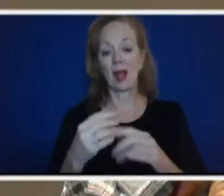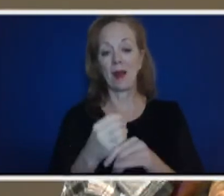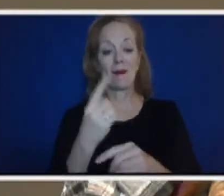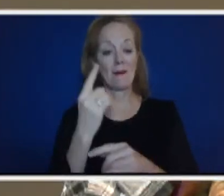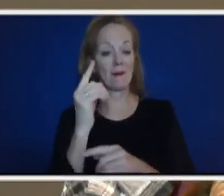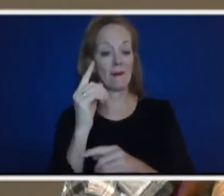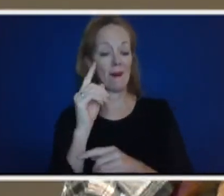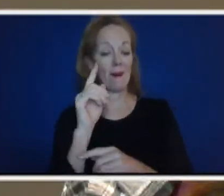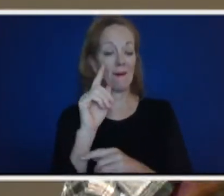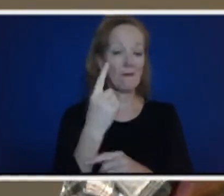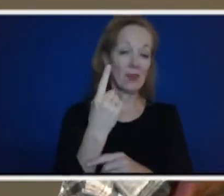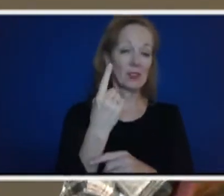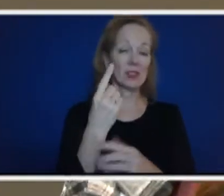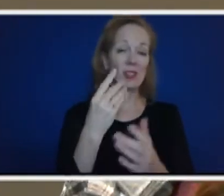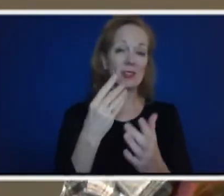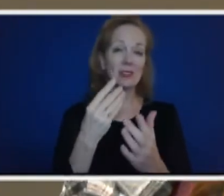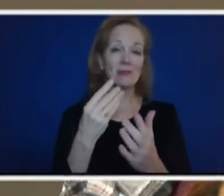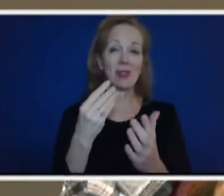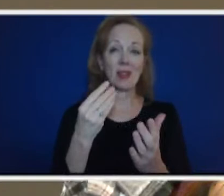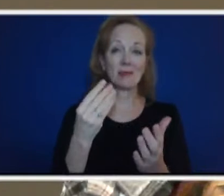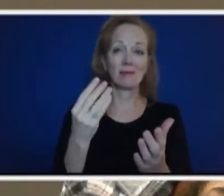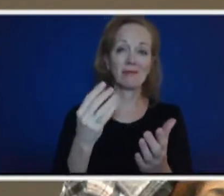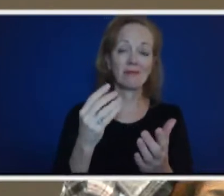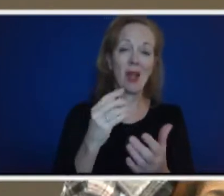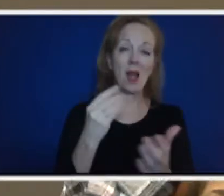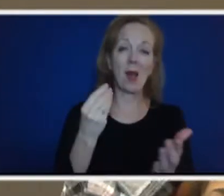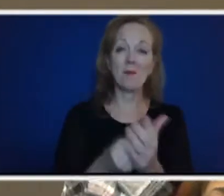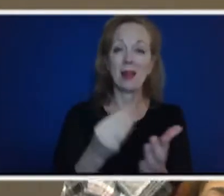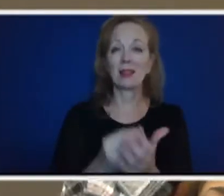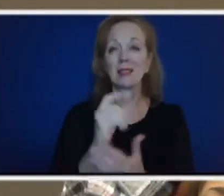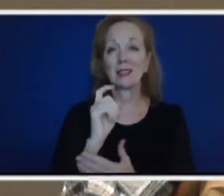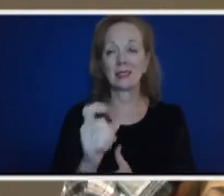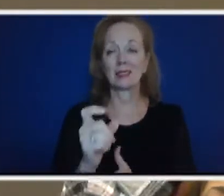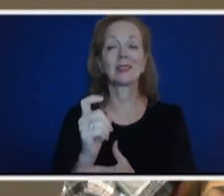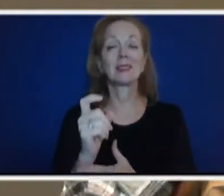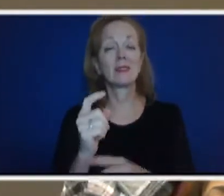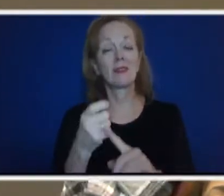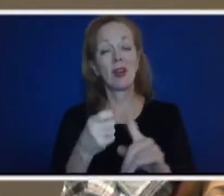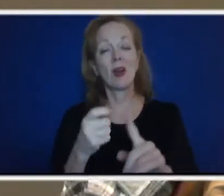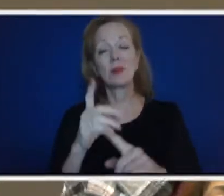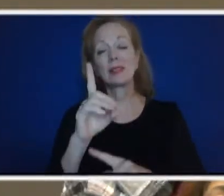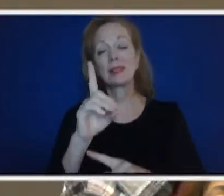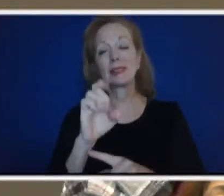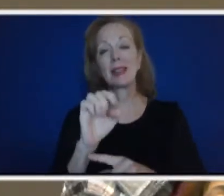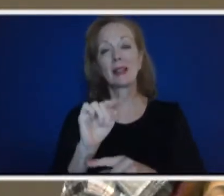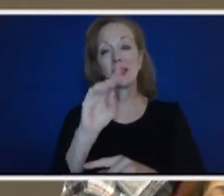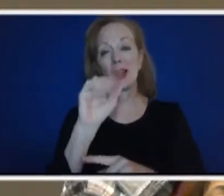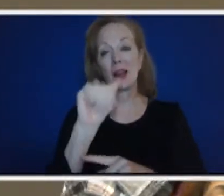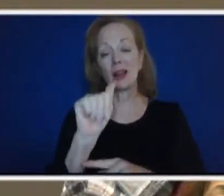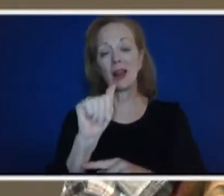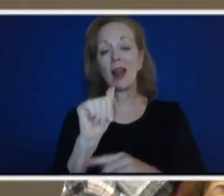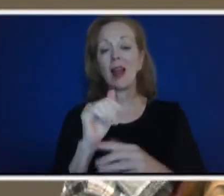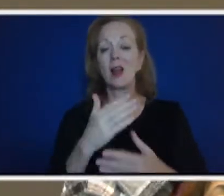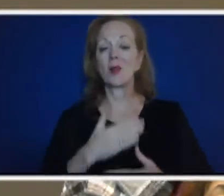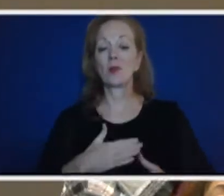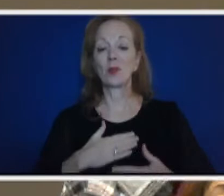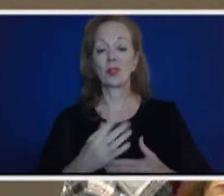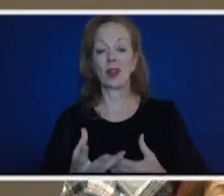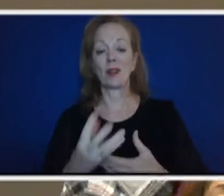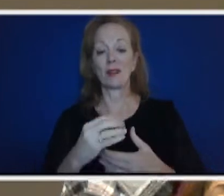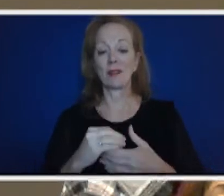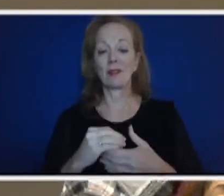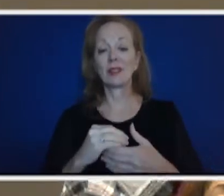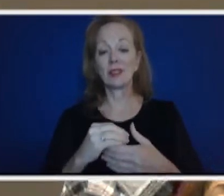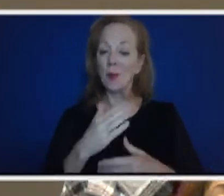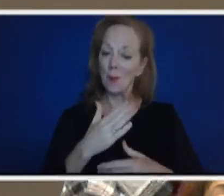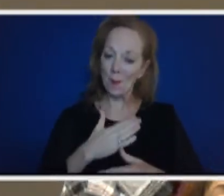scholarship from Delta when we didn't have resources. So I really appreciate the investment that you made in my